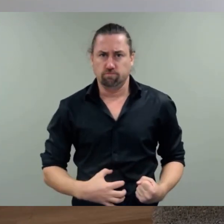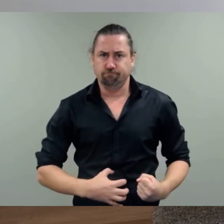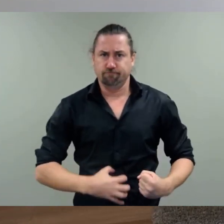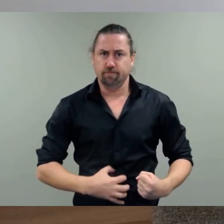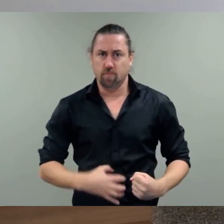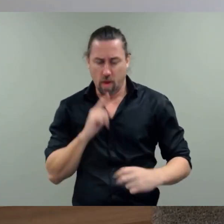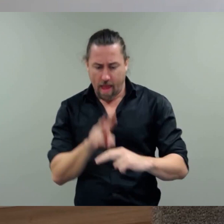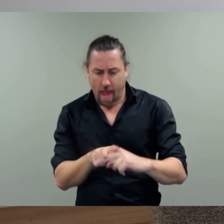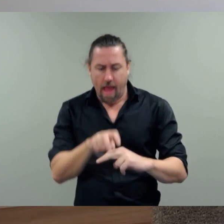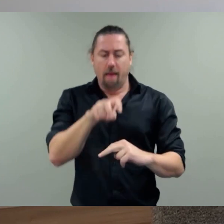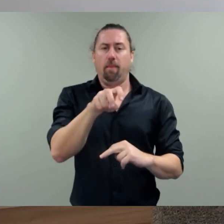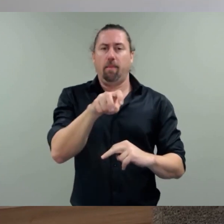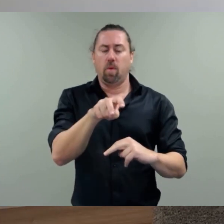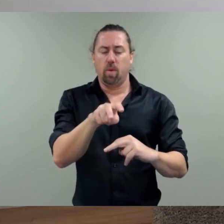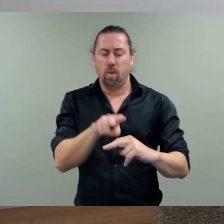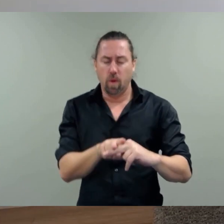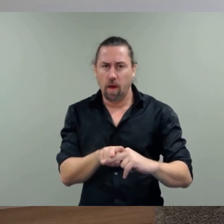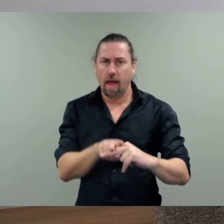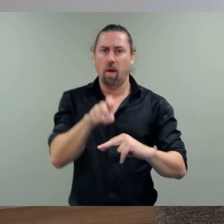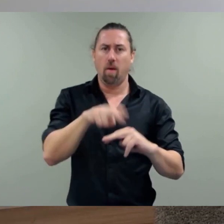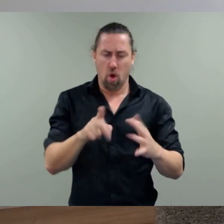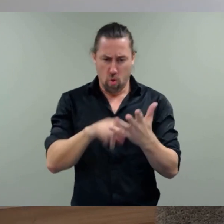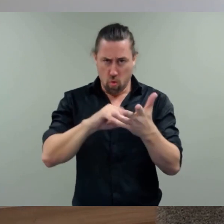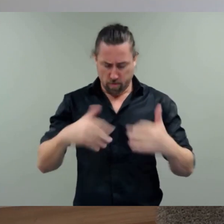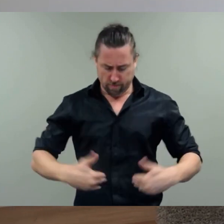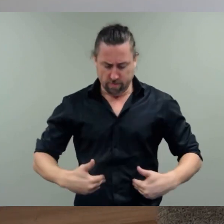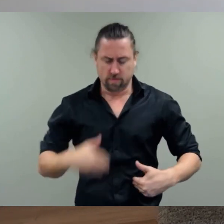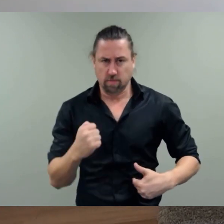you're standing up and slowly sitting back down again.